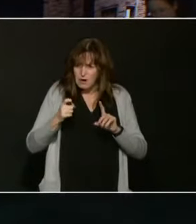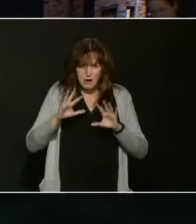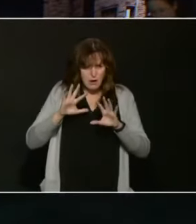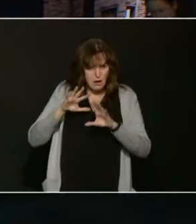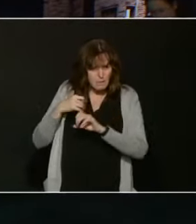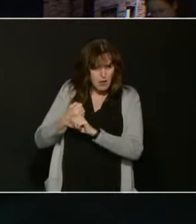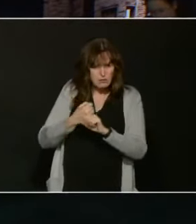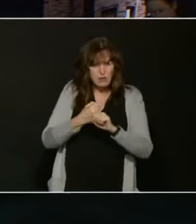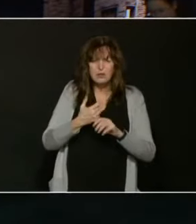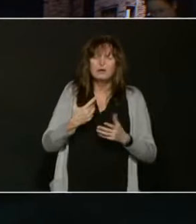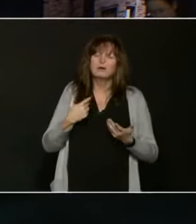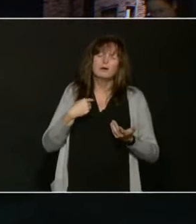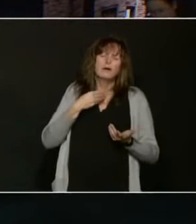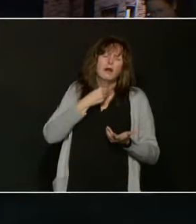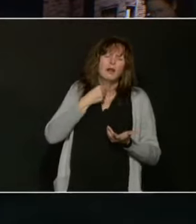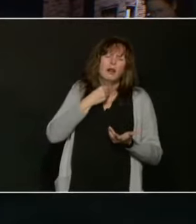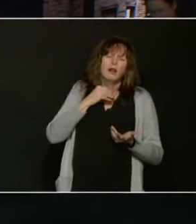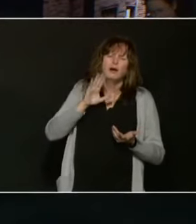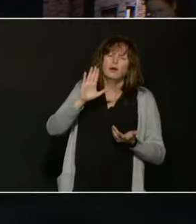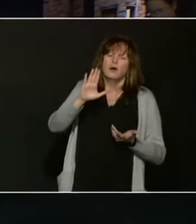that, please?